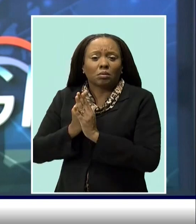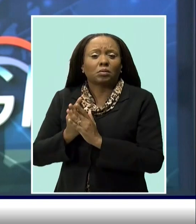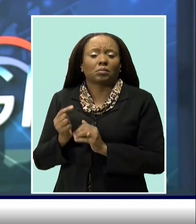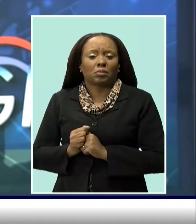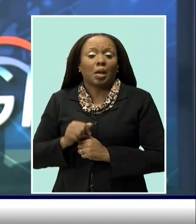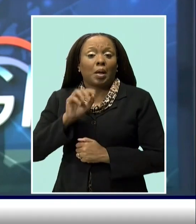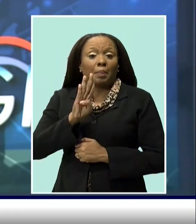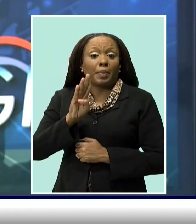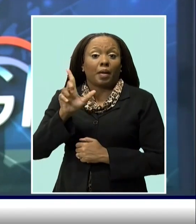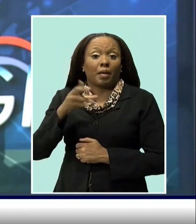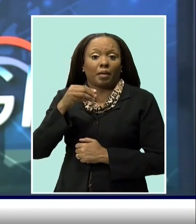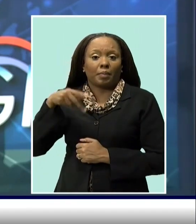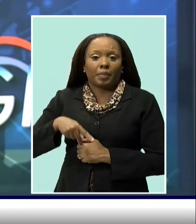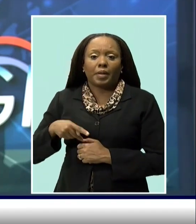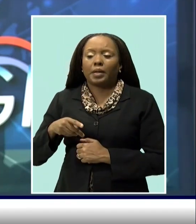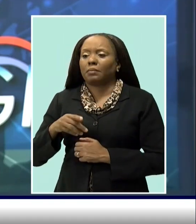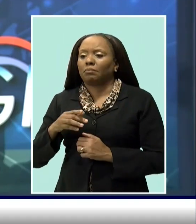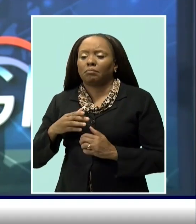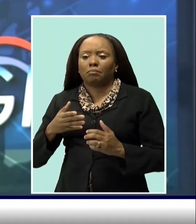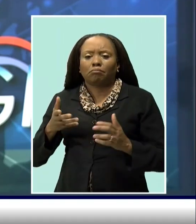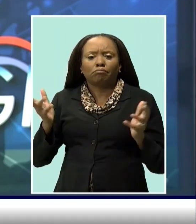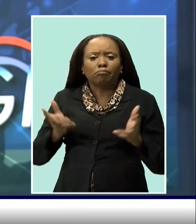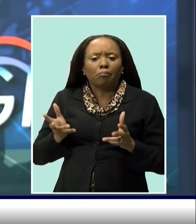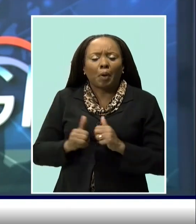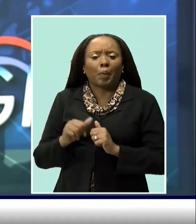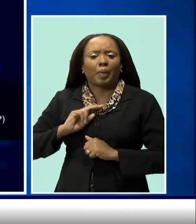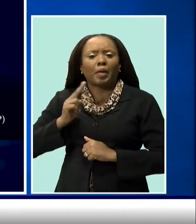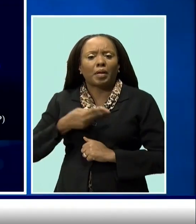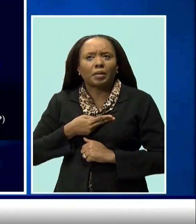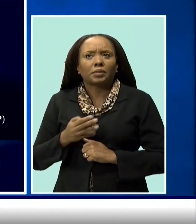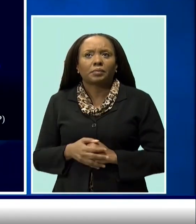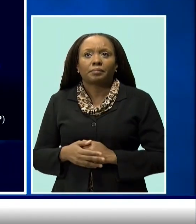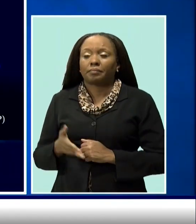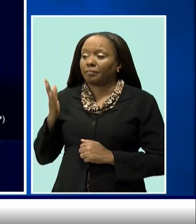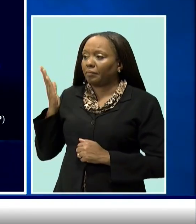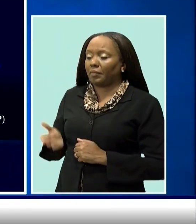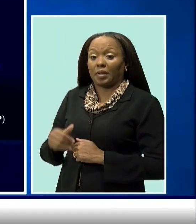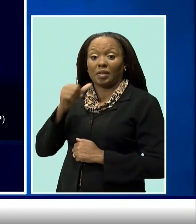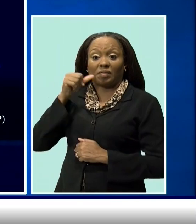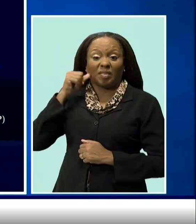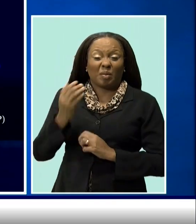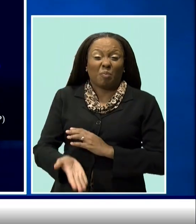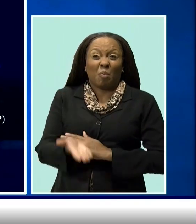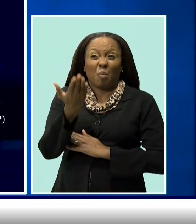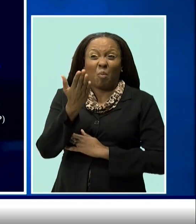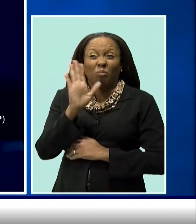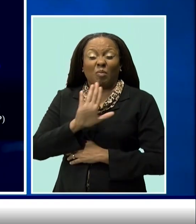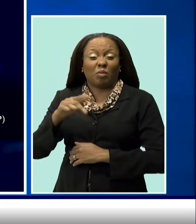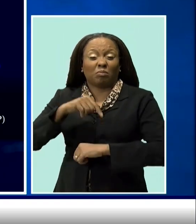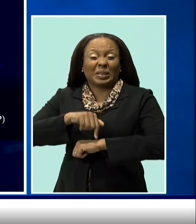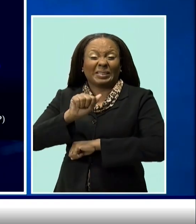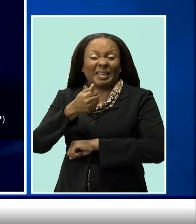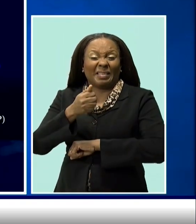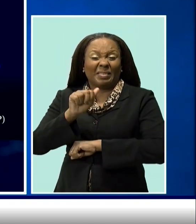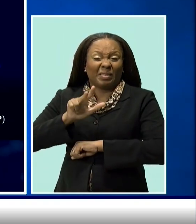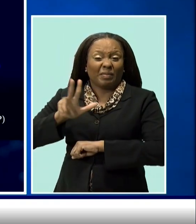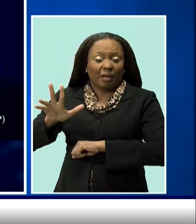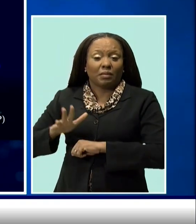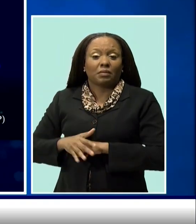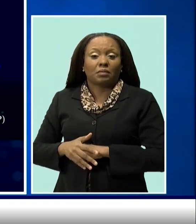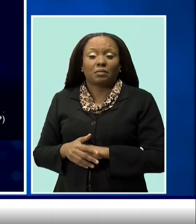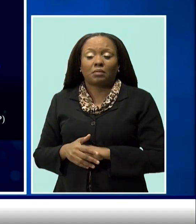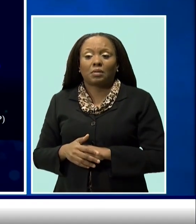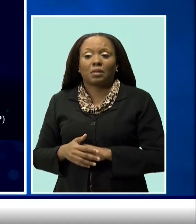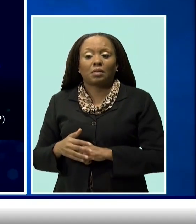what happened and how the company responded. Yesterday morning at approximately 10:35 a.m., a fault occurred